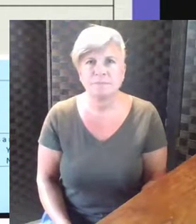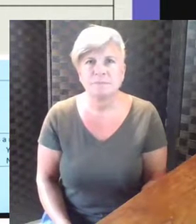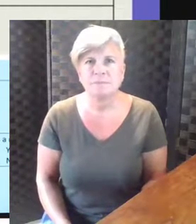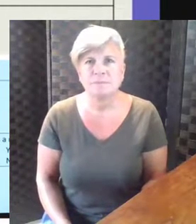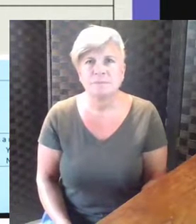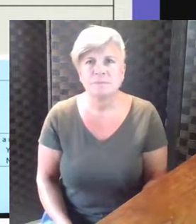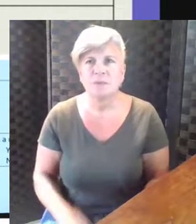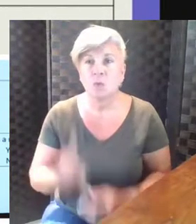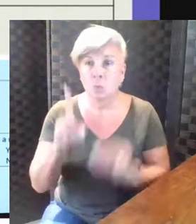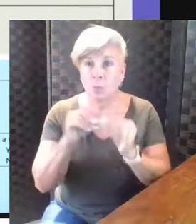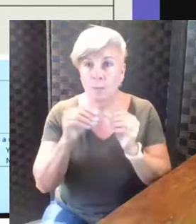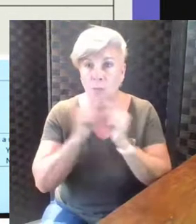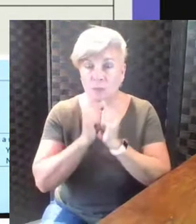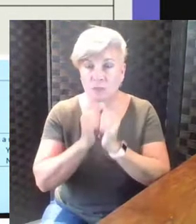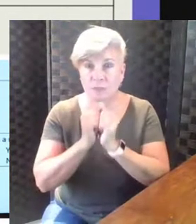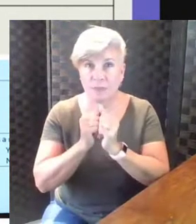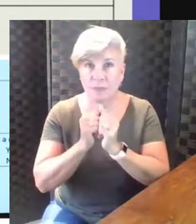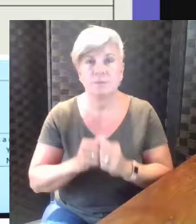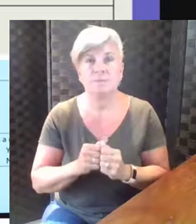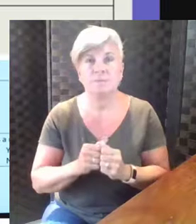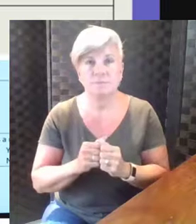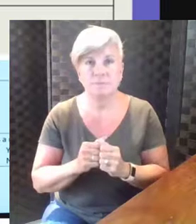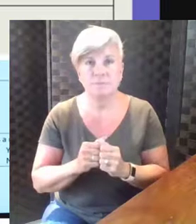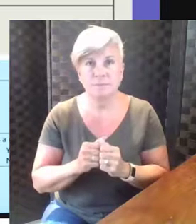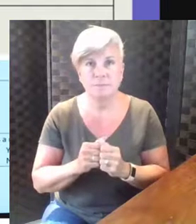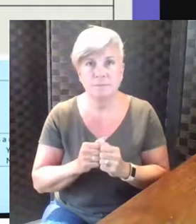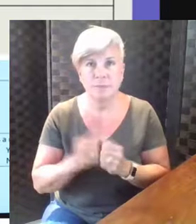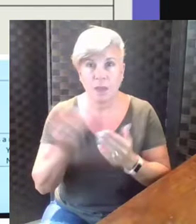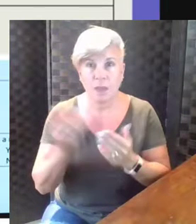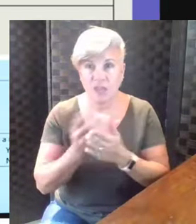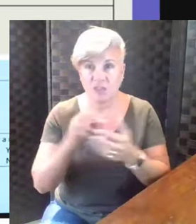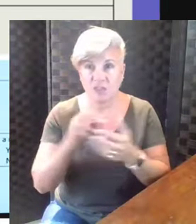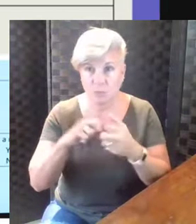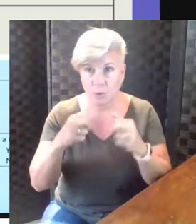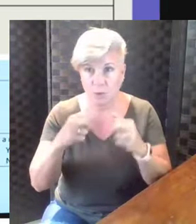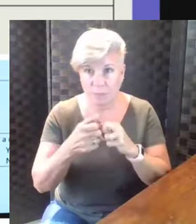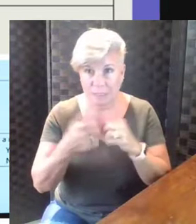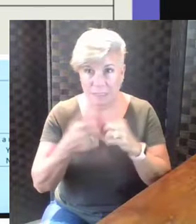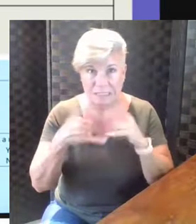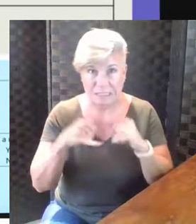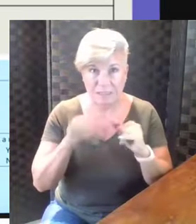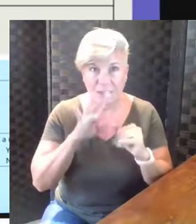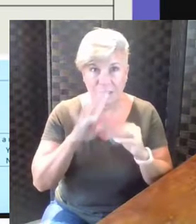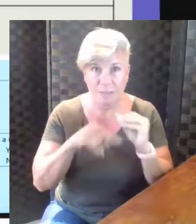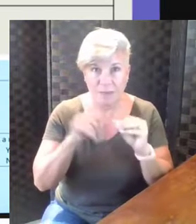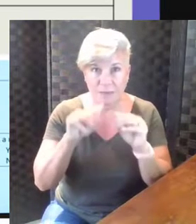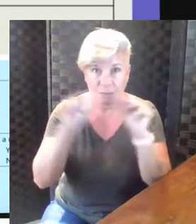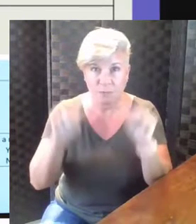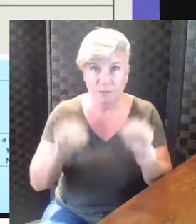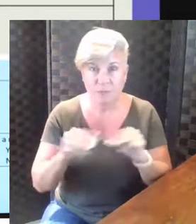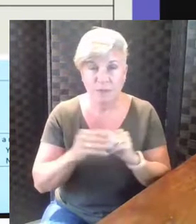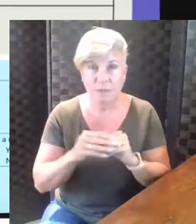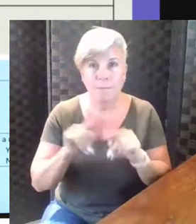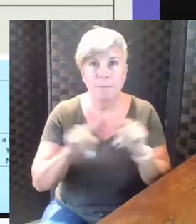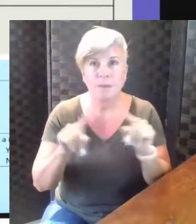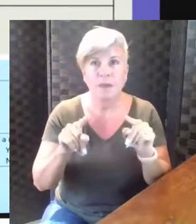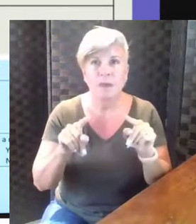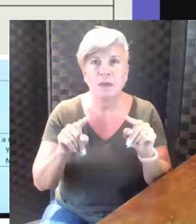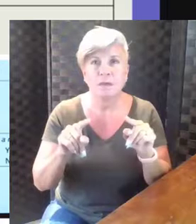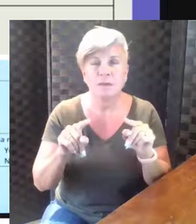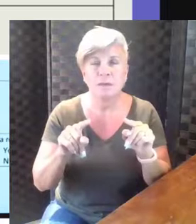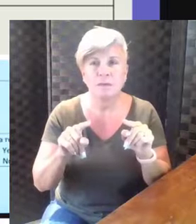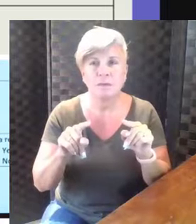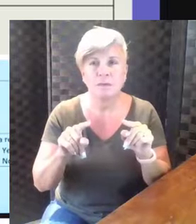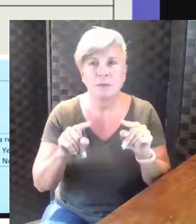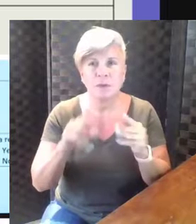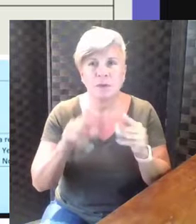going to do one more together today. We have a new problem. We're still talking about the museum, but we're going to